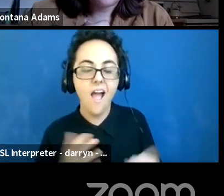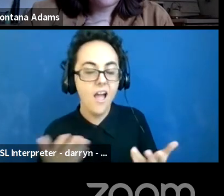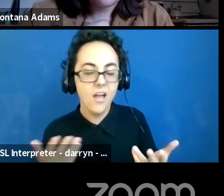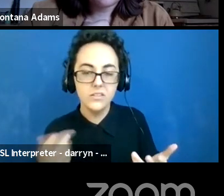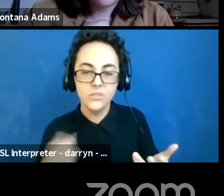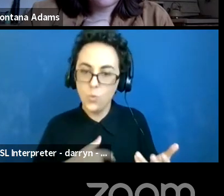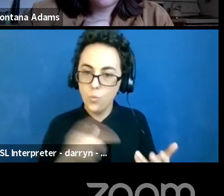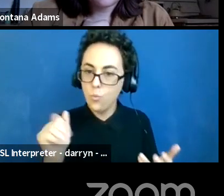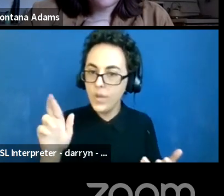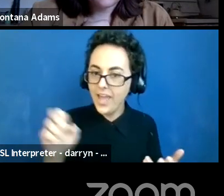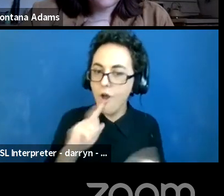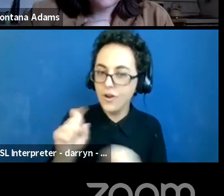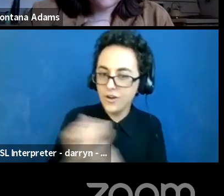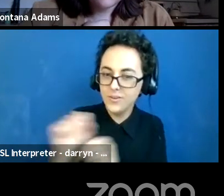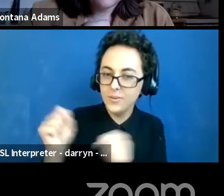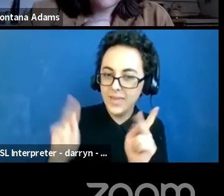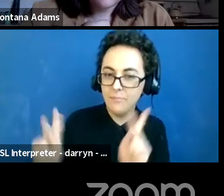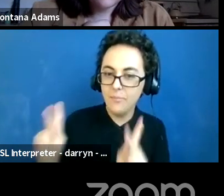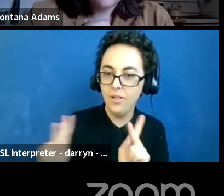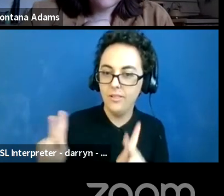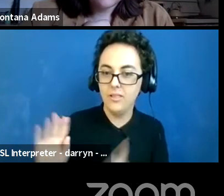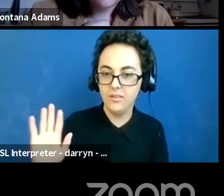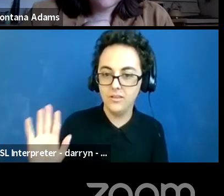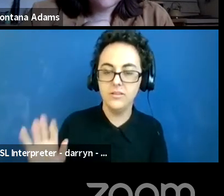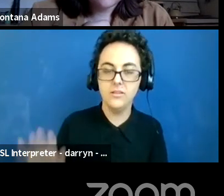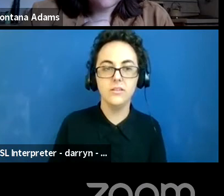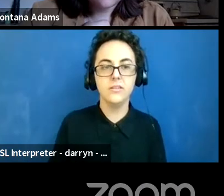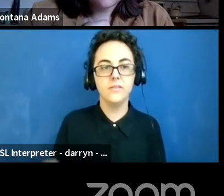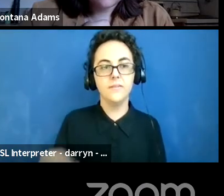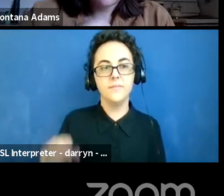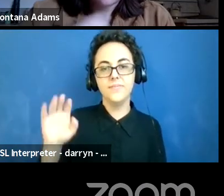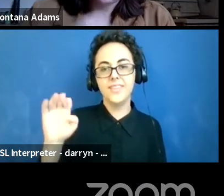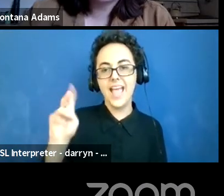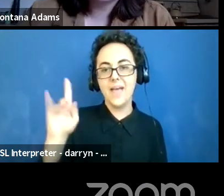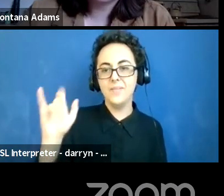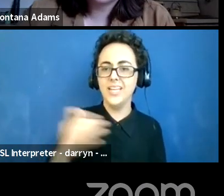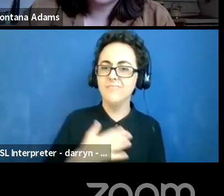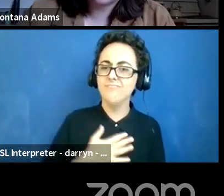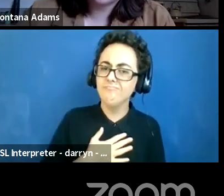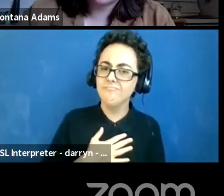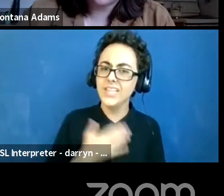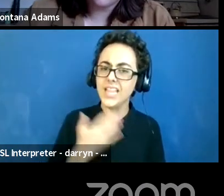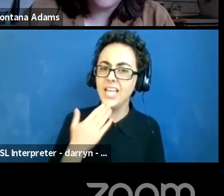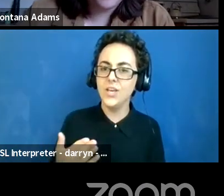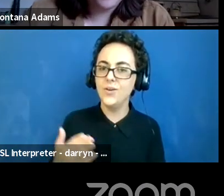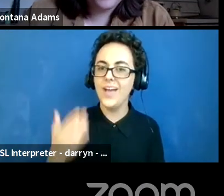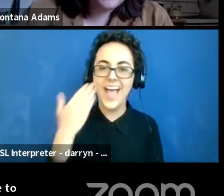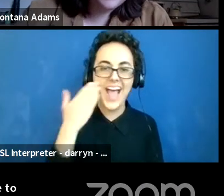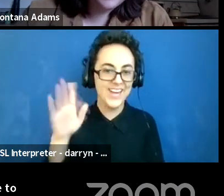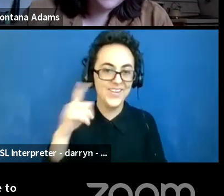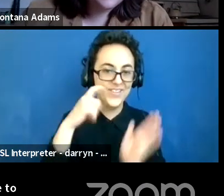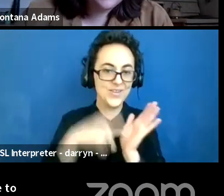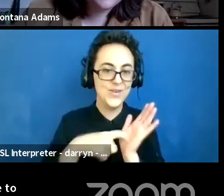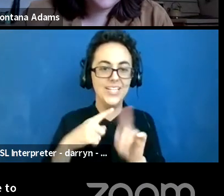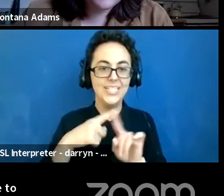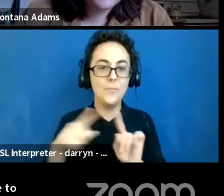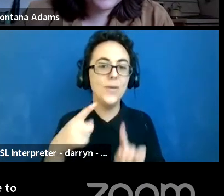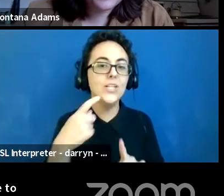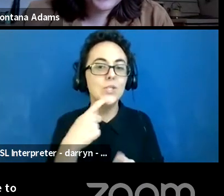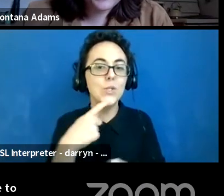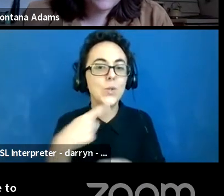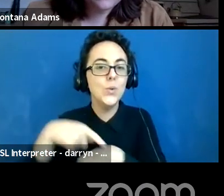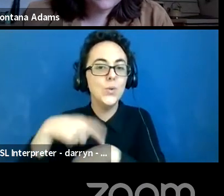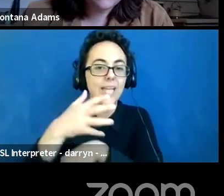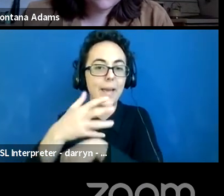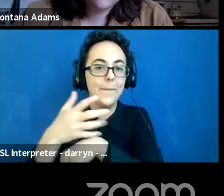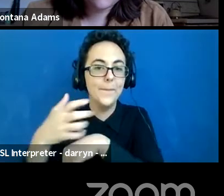Thank you. And I don't know if you've noticed, but we're pretty close to end. I would love to have this conversation go on